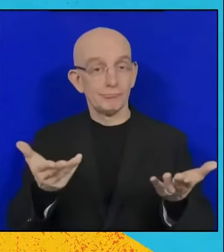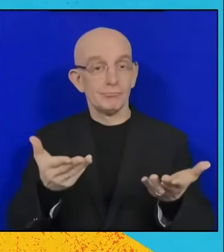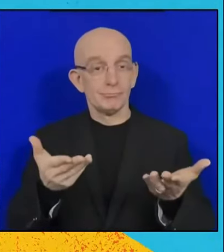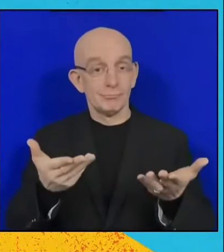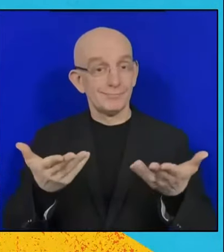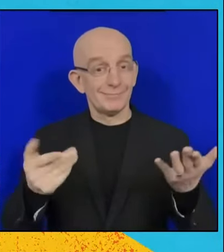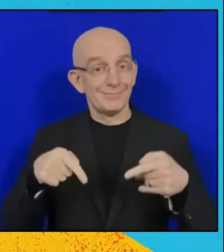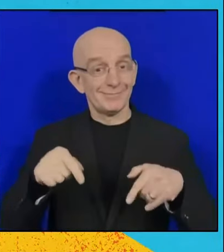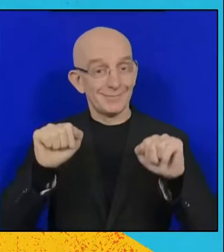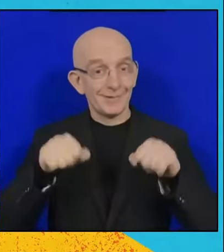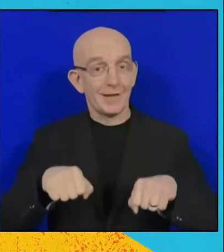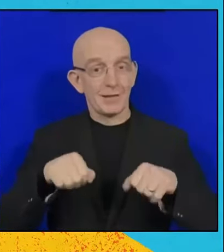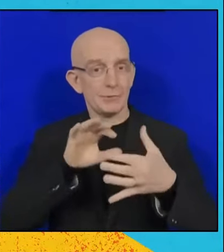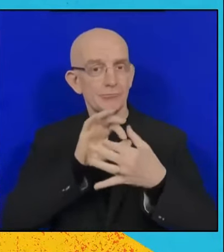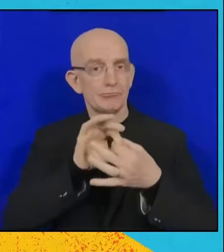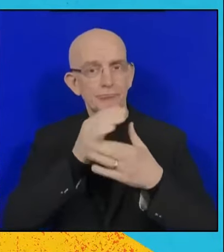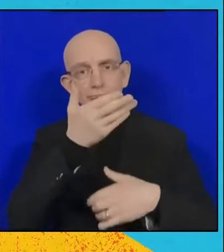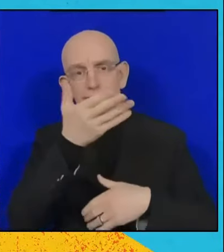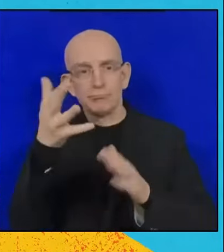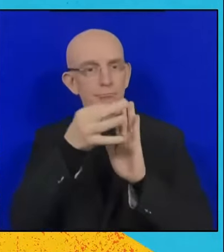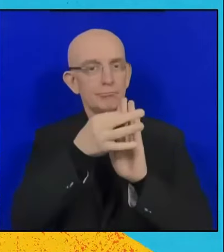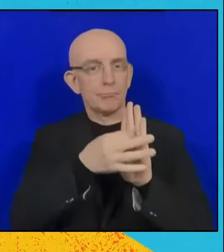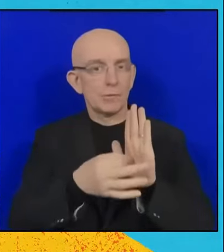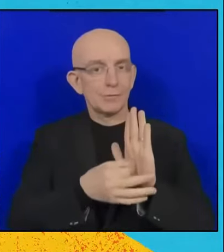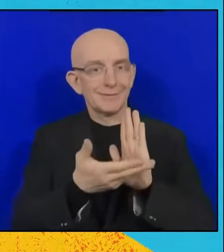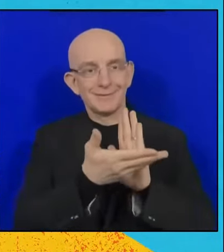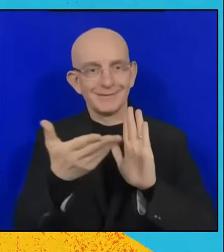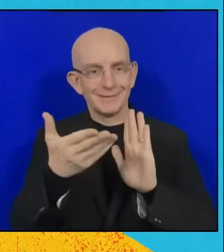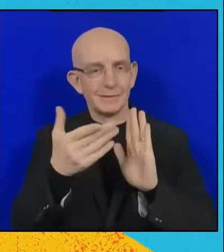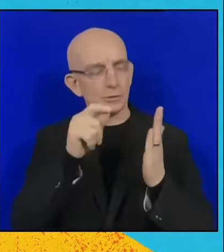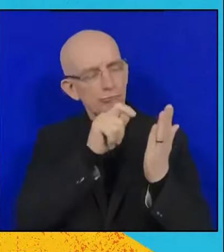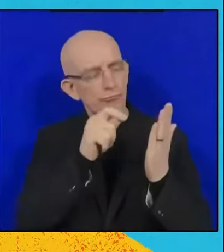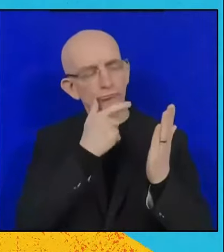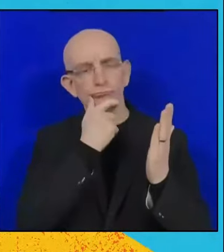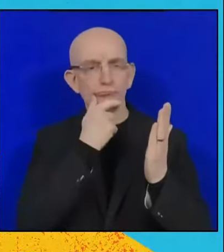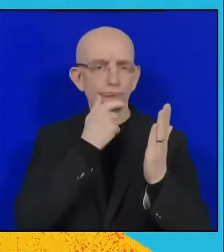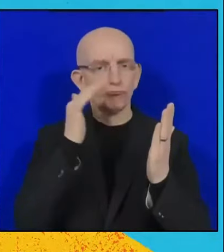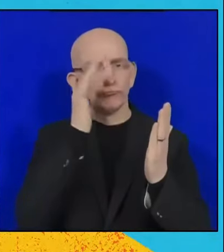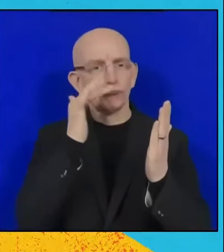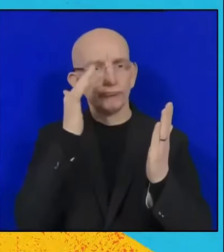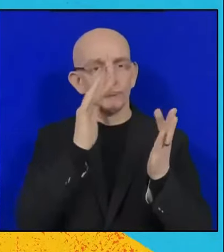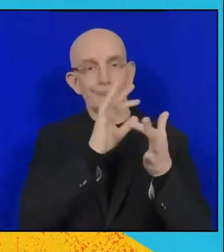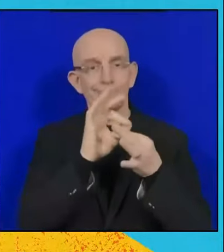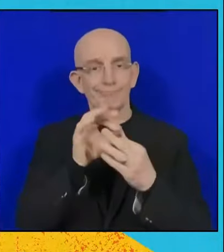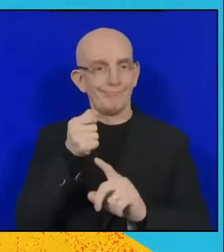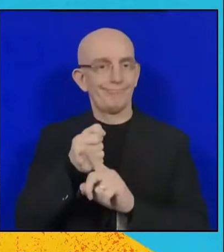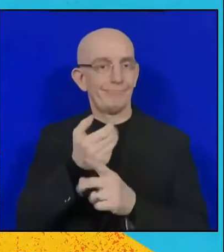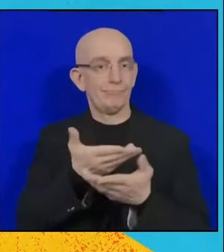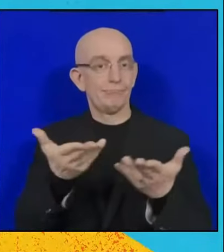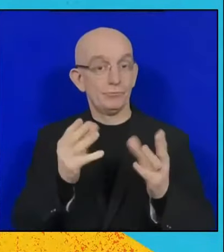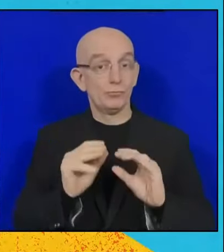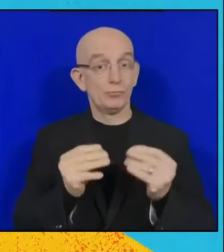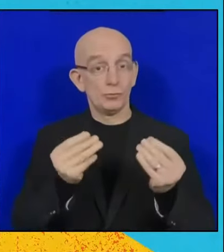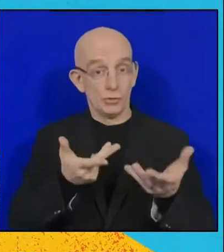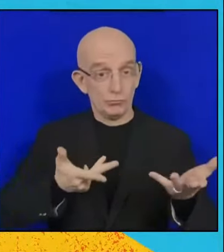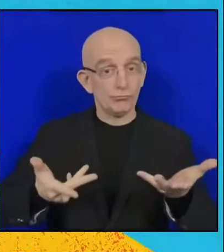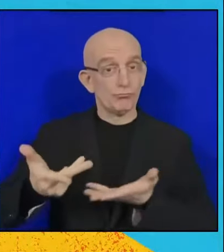specifically affected by. And brainstorm on how youth can take action to implement the 2030 development